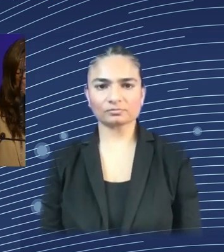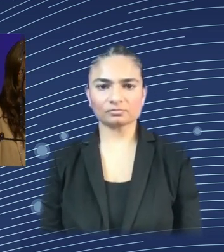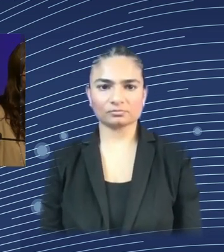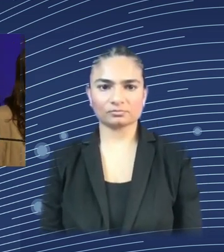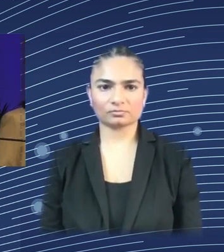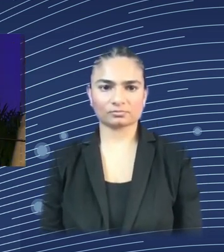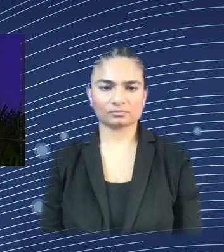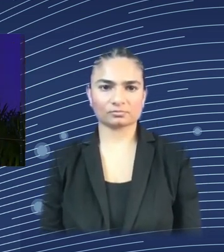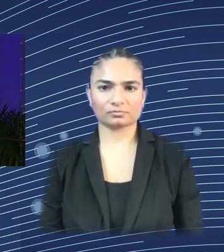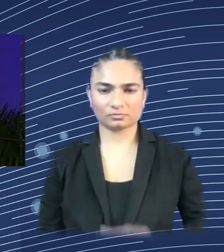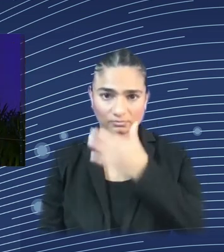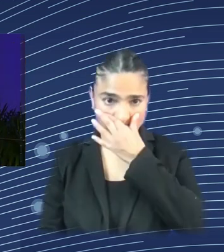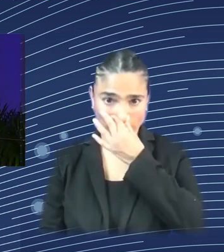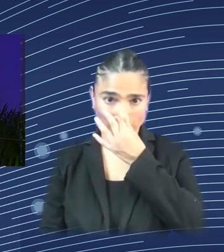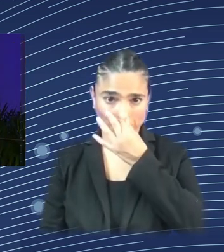Should I go?